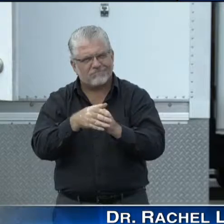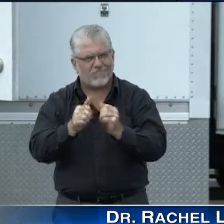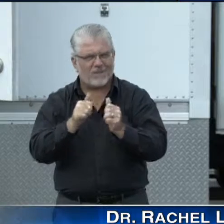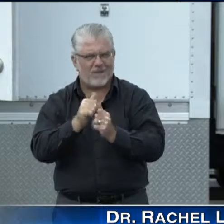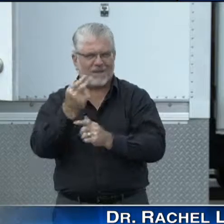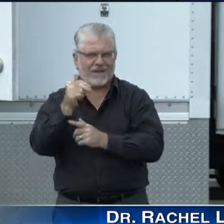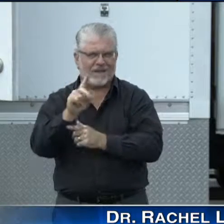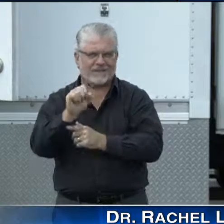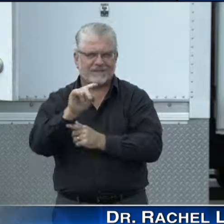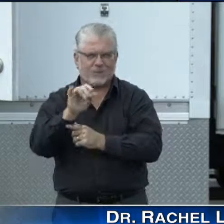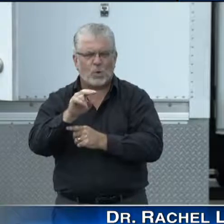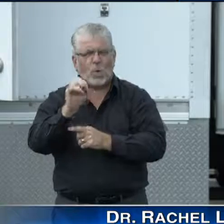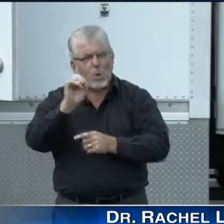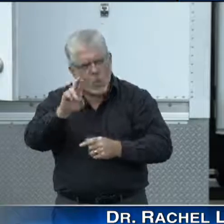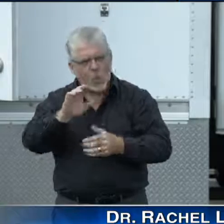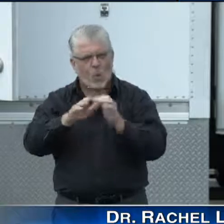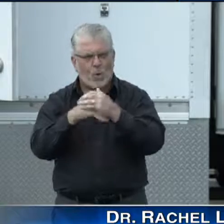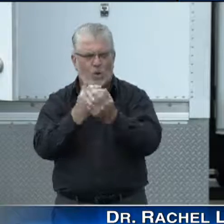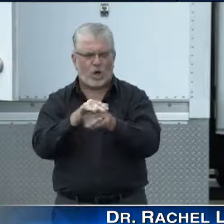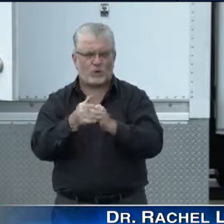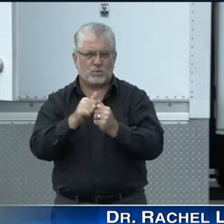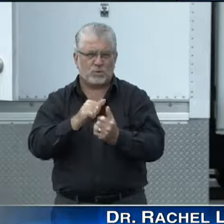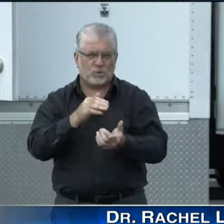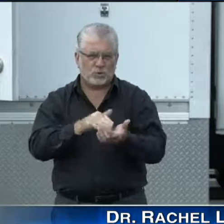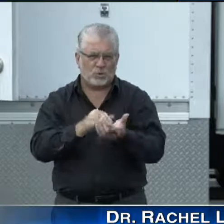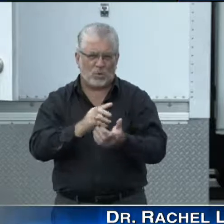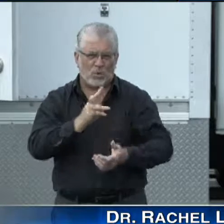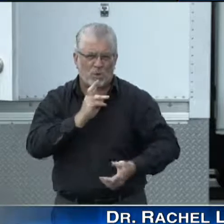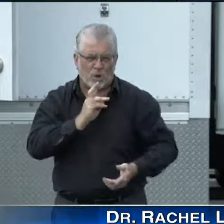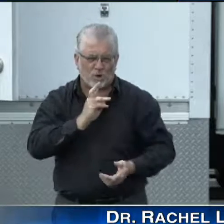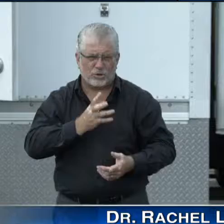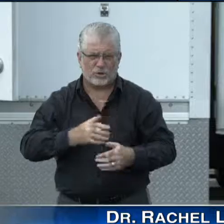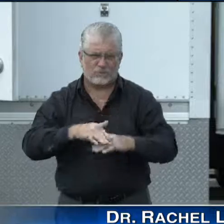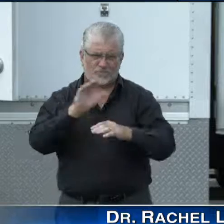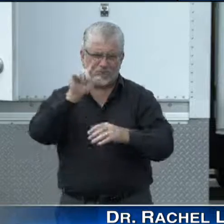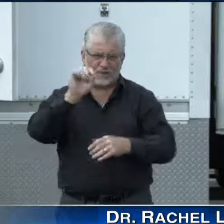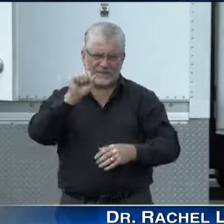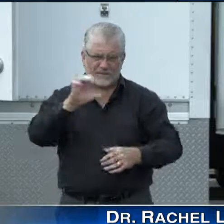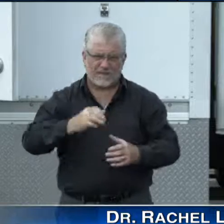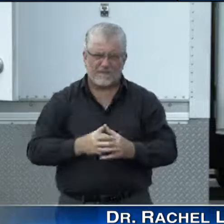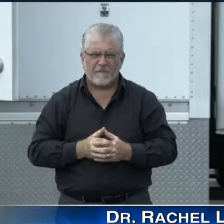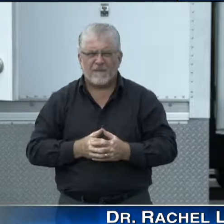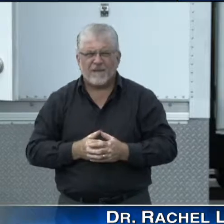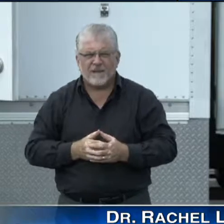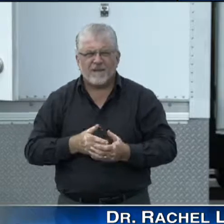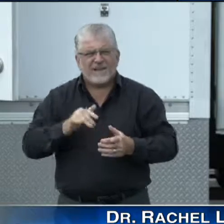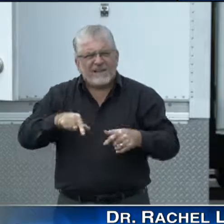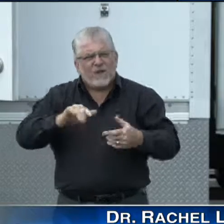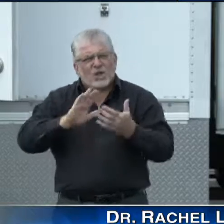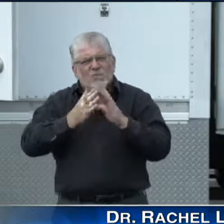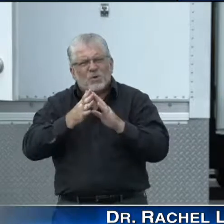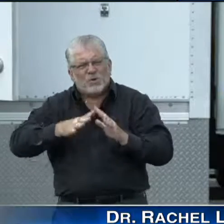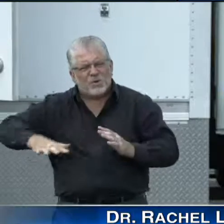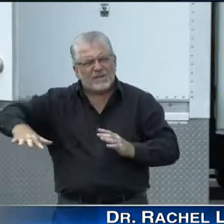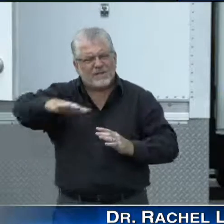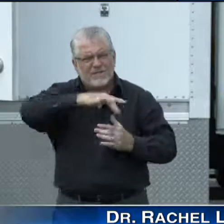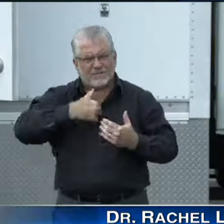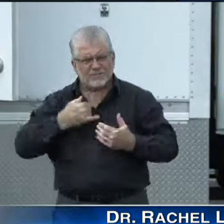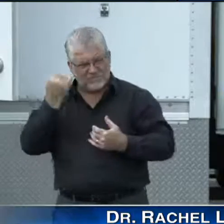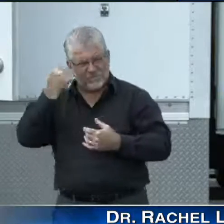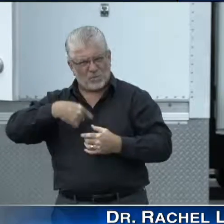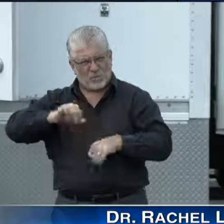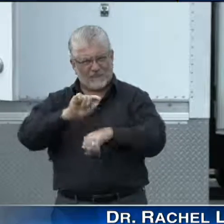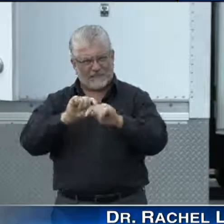frequently. Our actions as a community together continue to impact us all